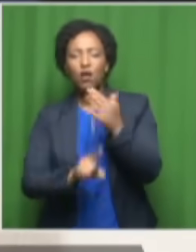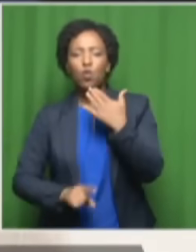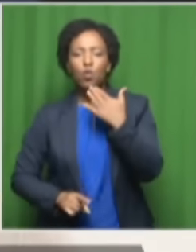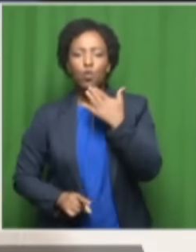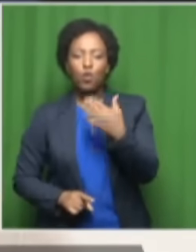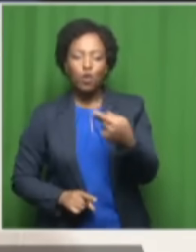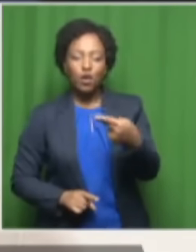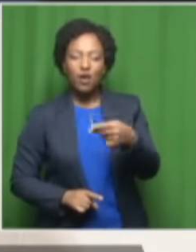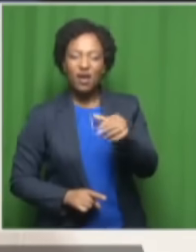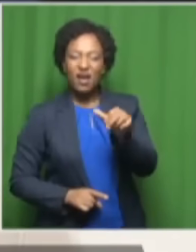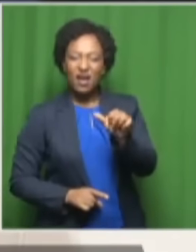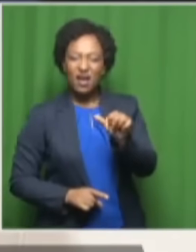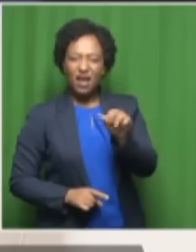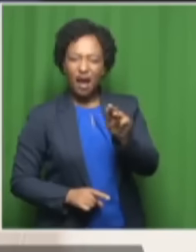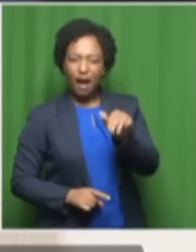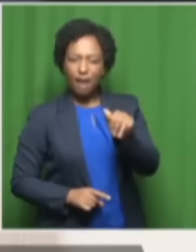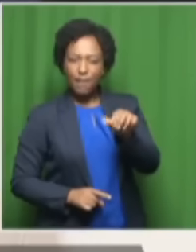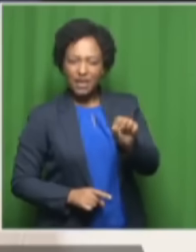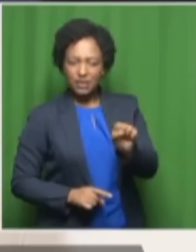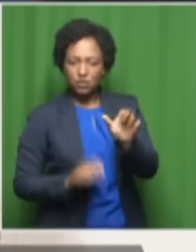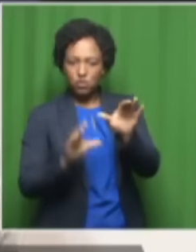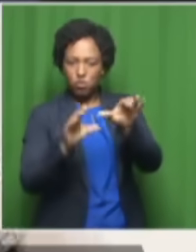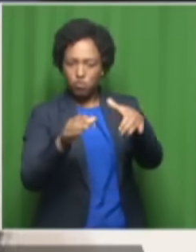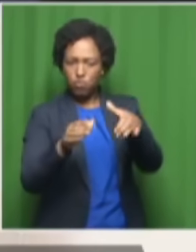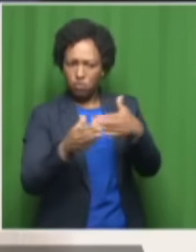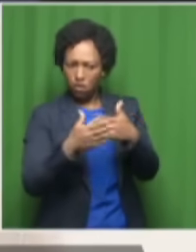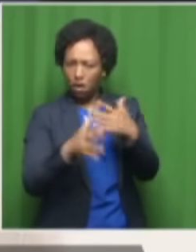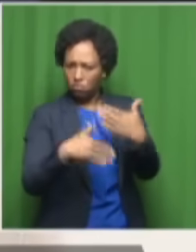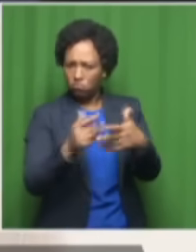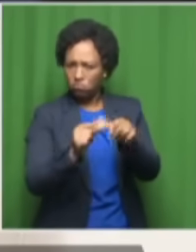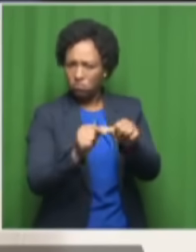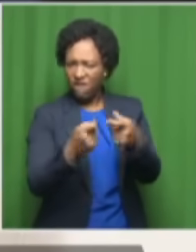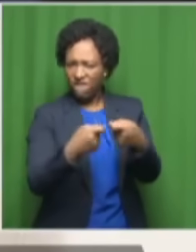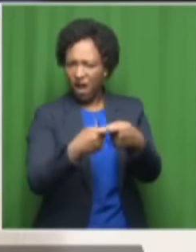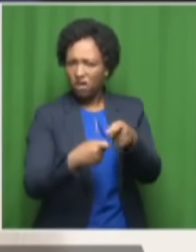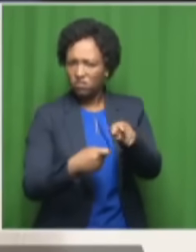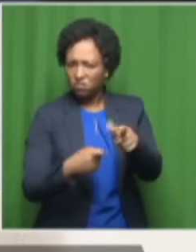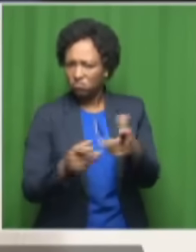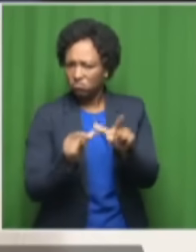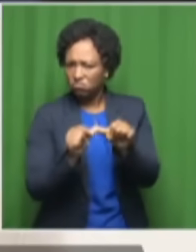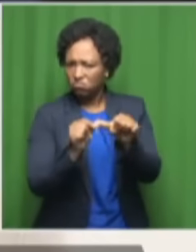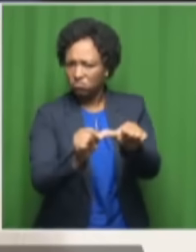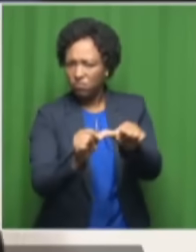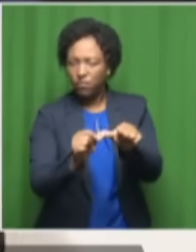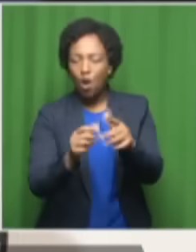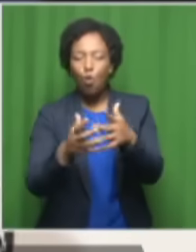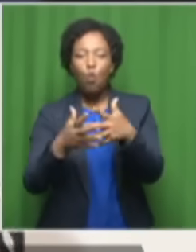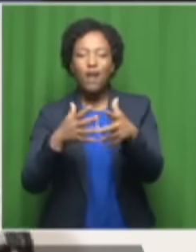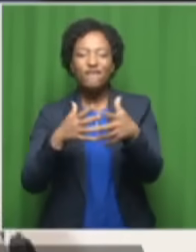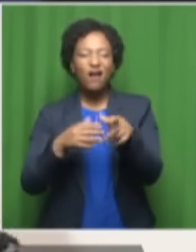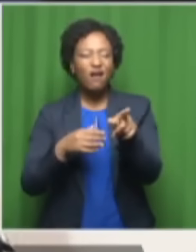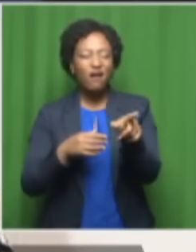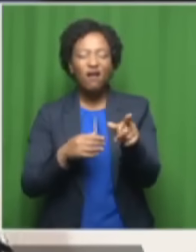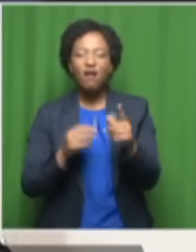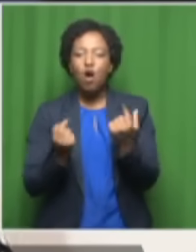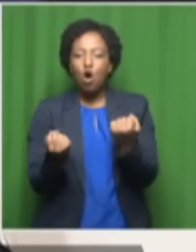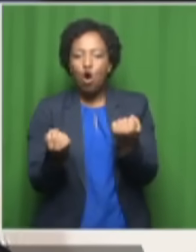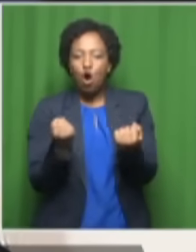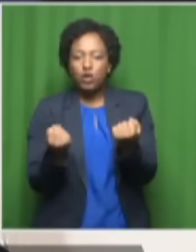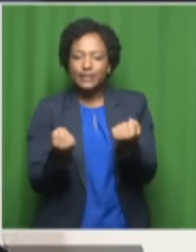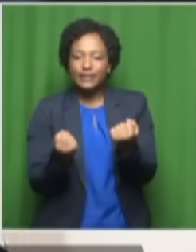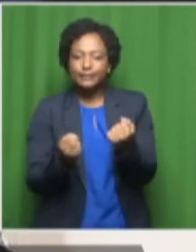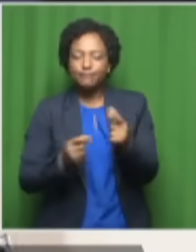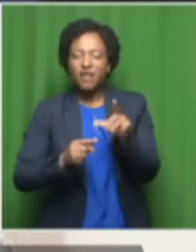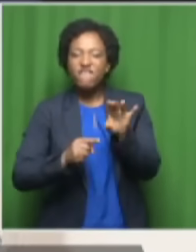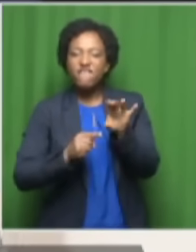real mess. What happens? But to come to your point, whatever their finding is, and I am struck by their own